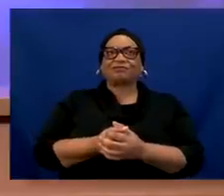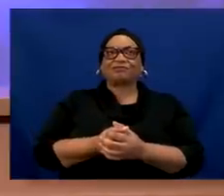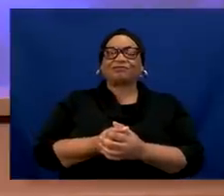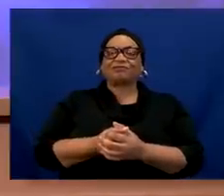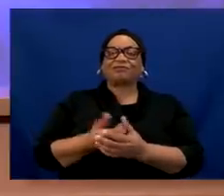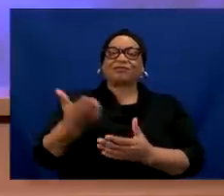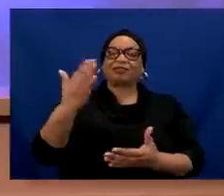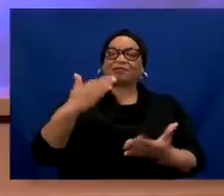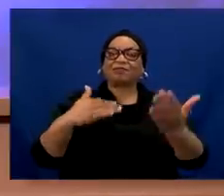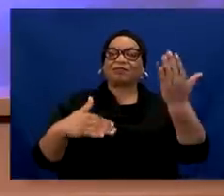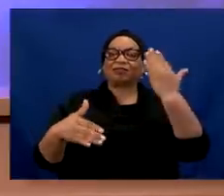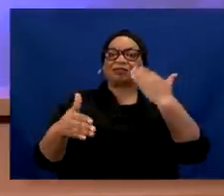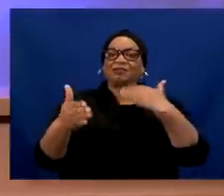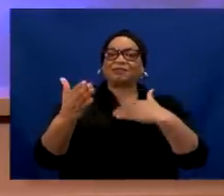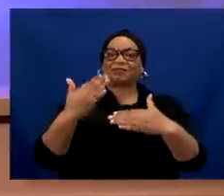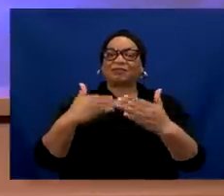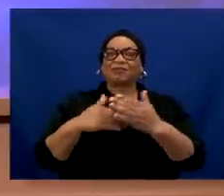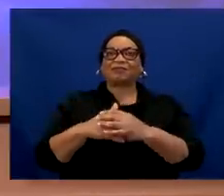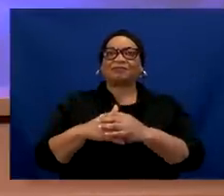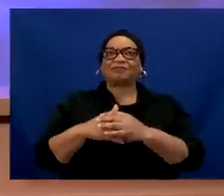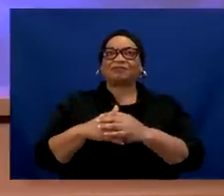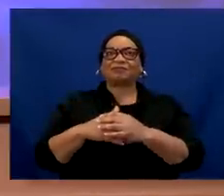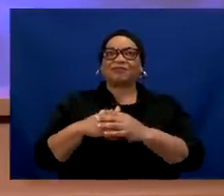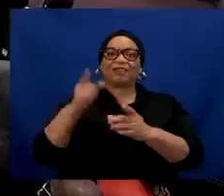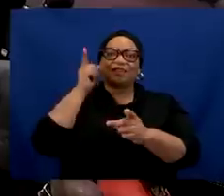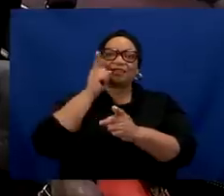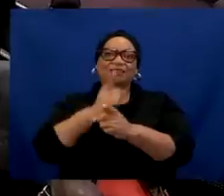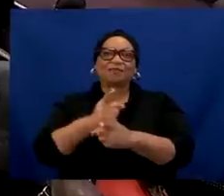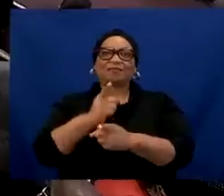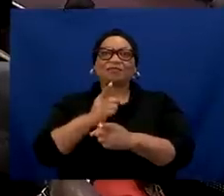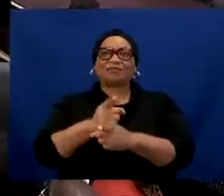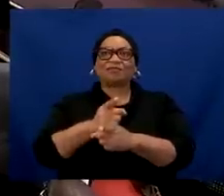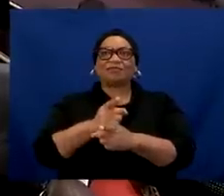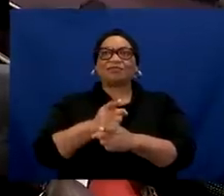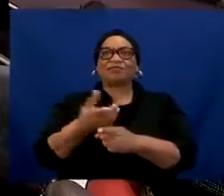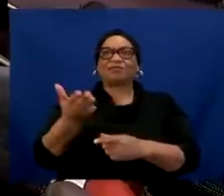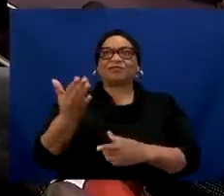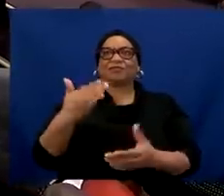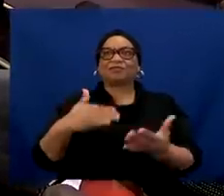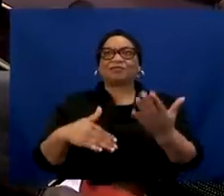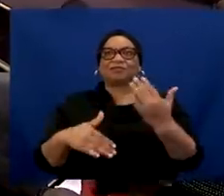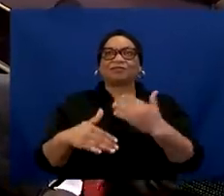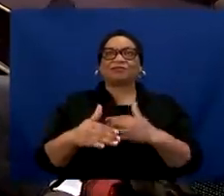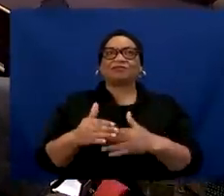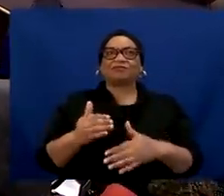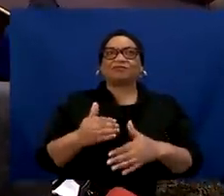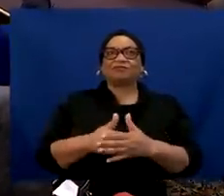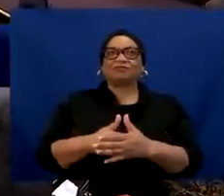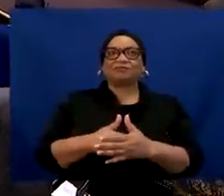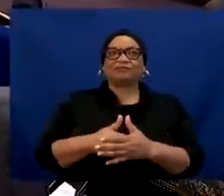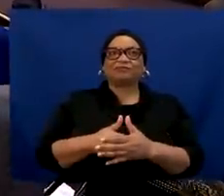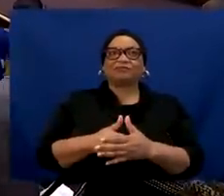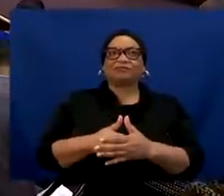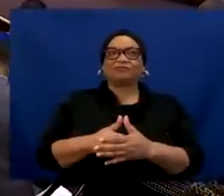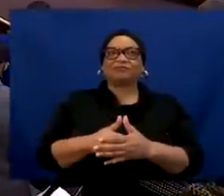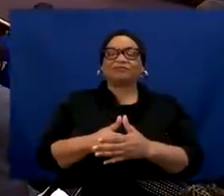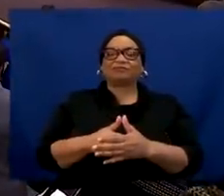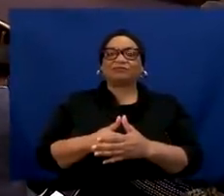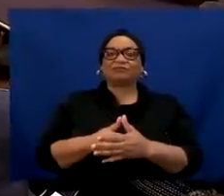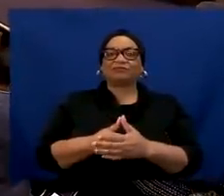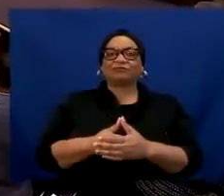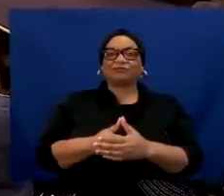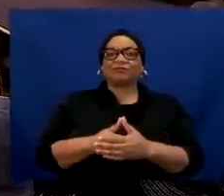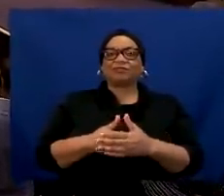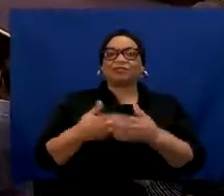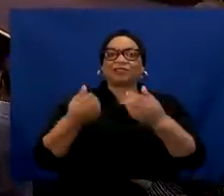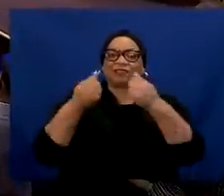Come on, come on, come on. I see my sisters moving. Make your way to the center aisle and come this way. Make your way to the center aisle.